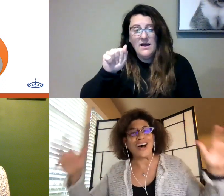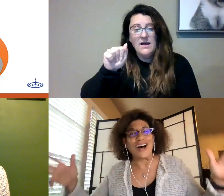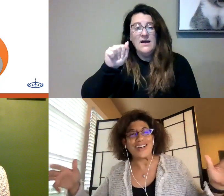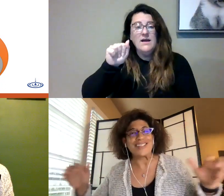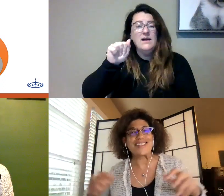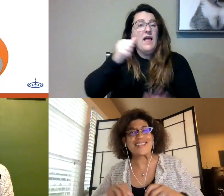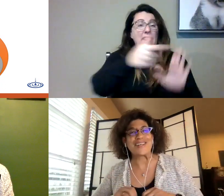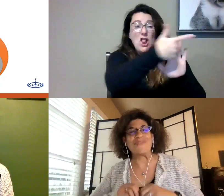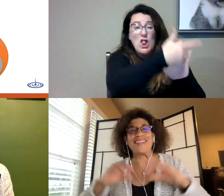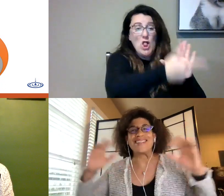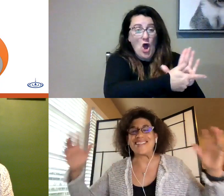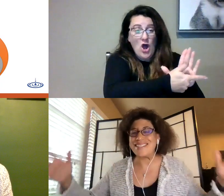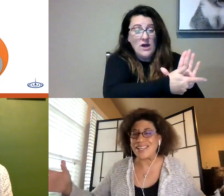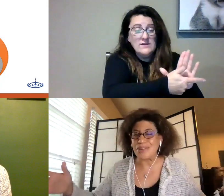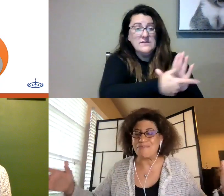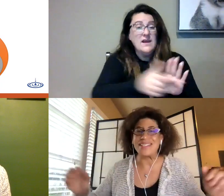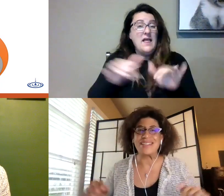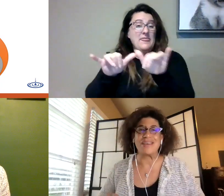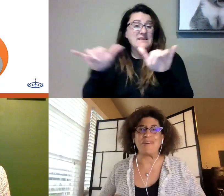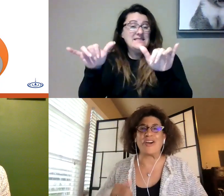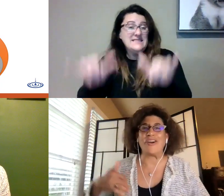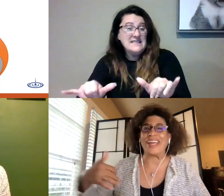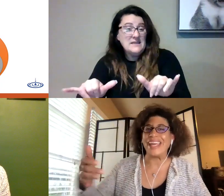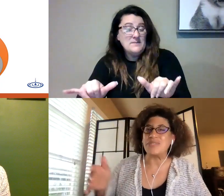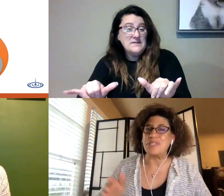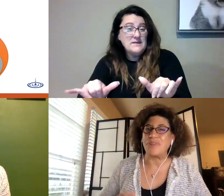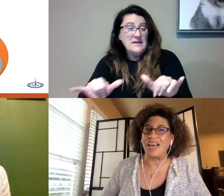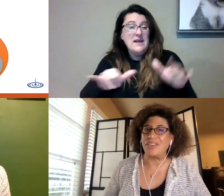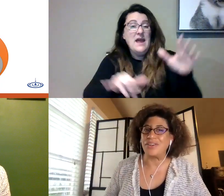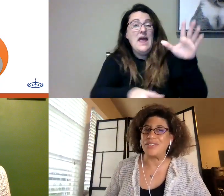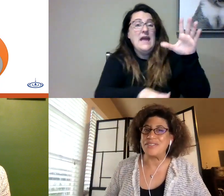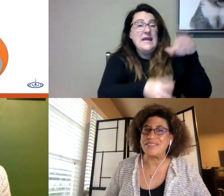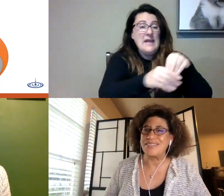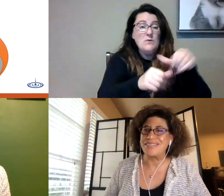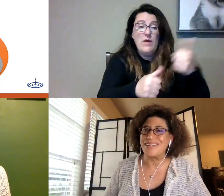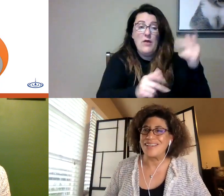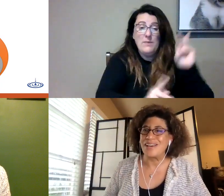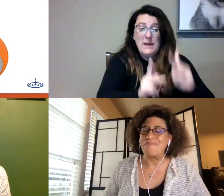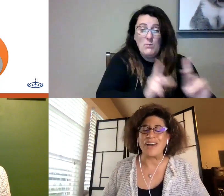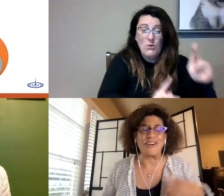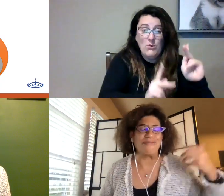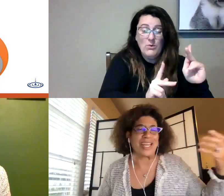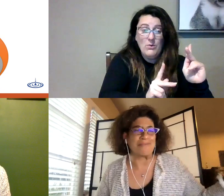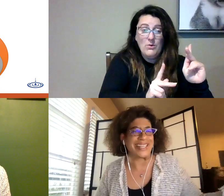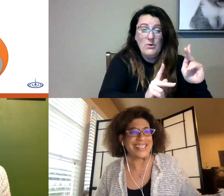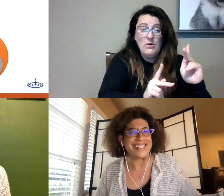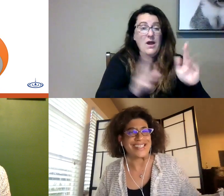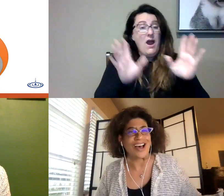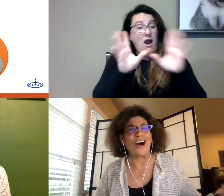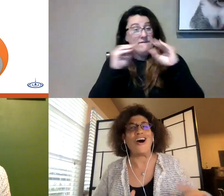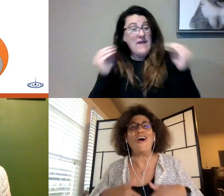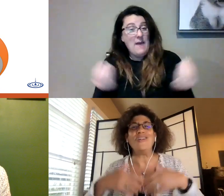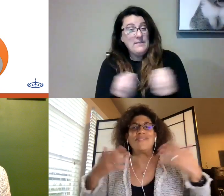the laws, by the systems, by our engagements with others, by our